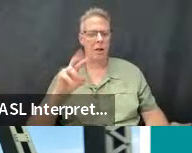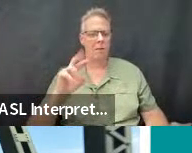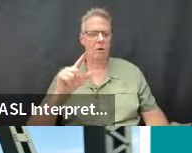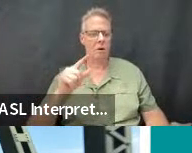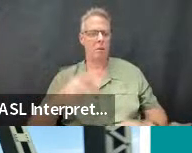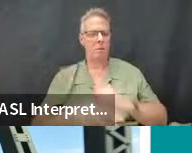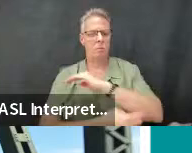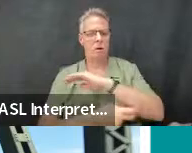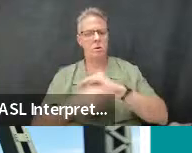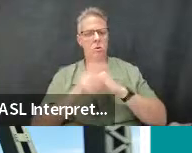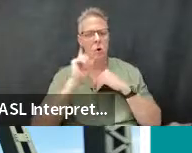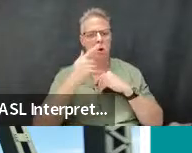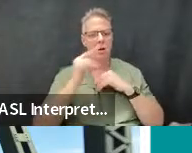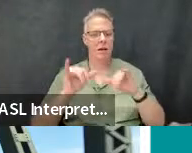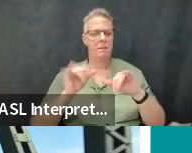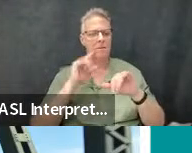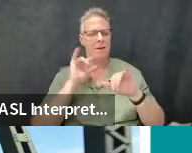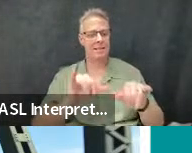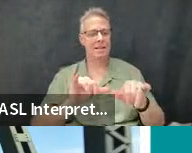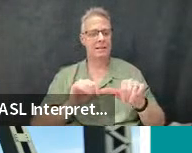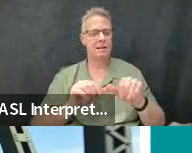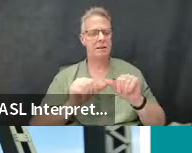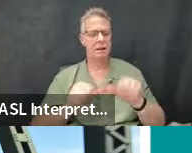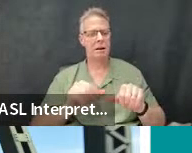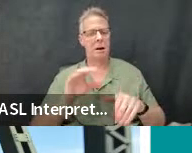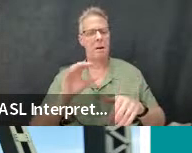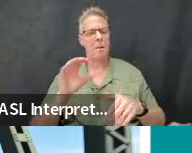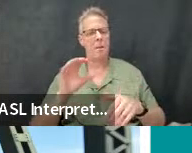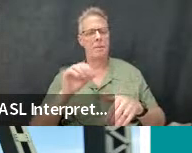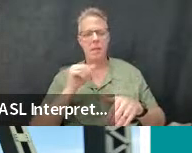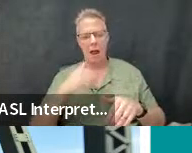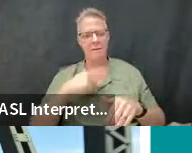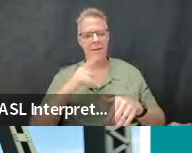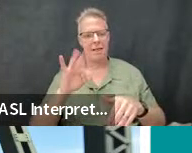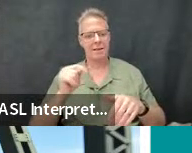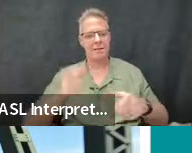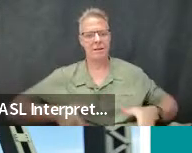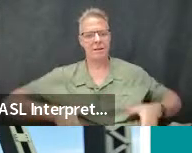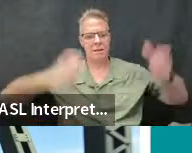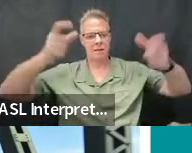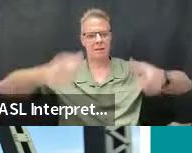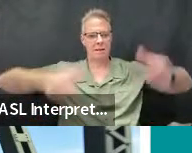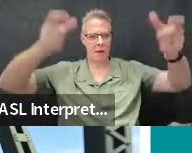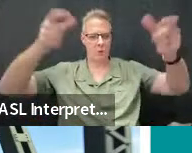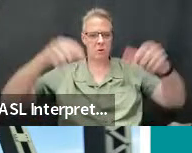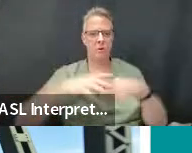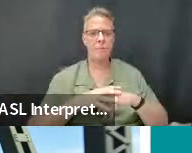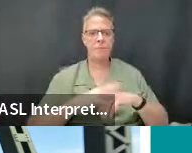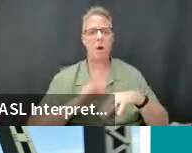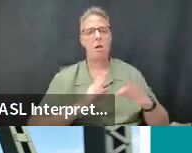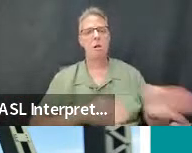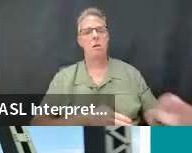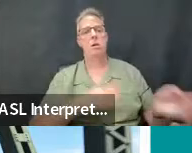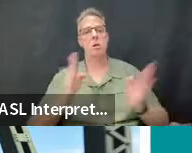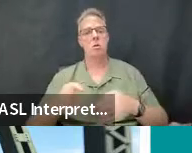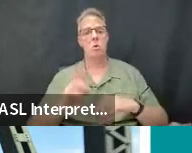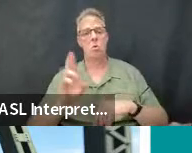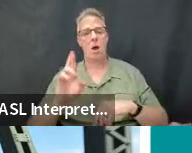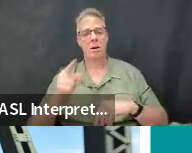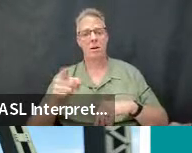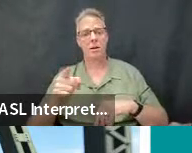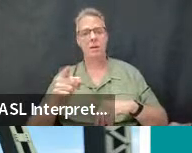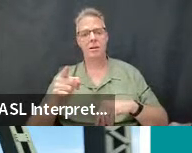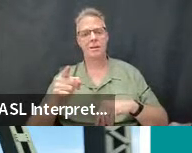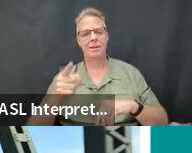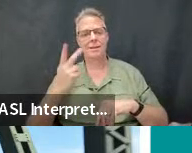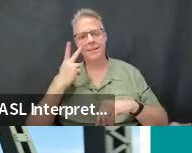bridge would look the same minus the lift towers. On the right-hand side, you can see